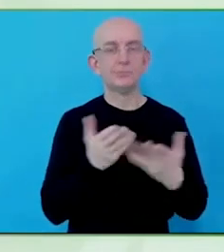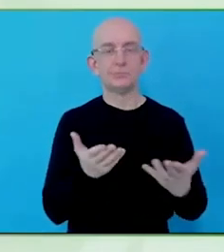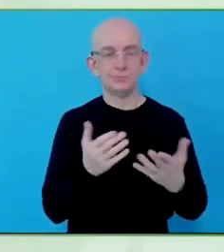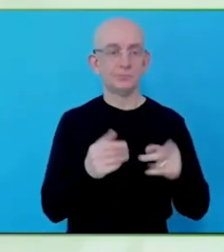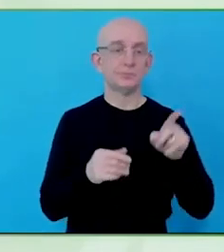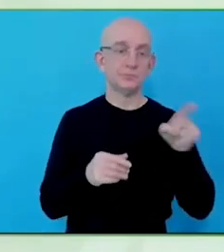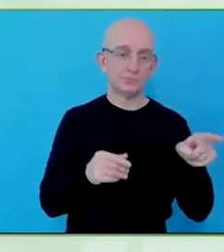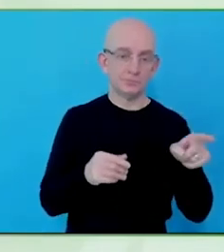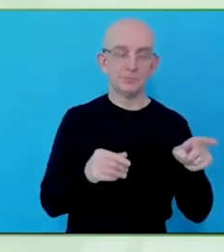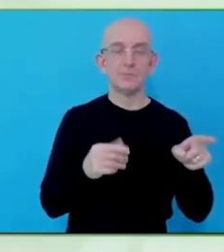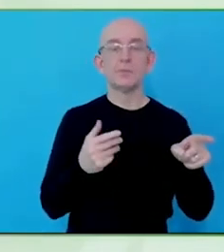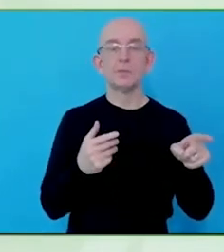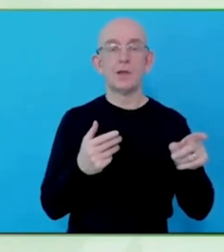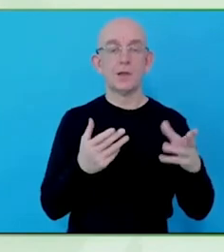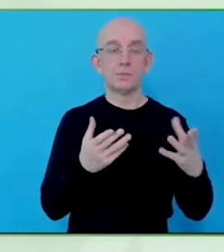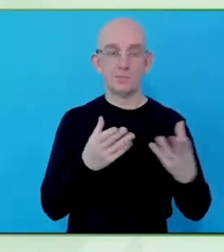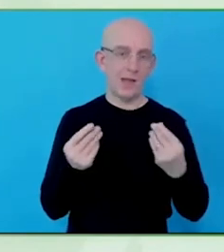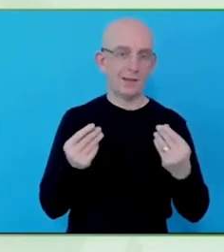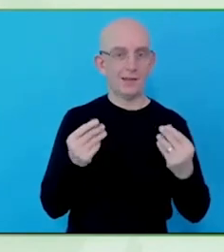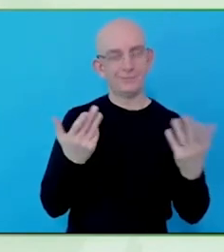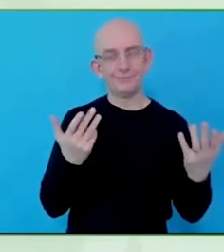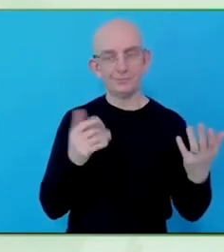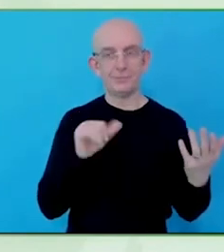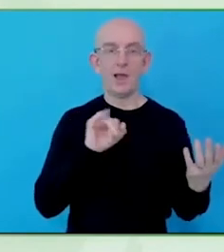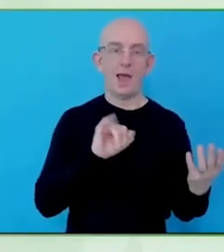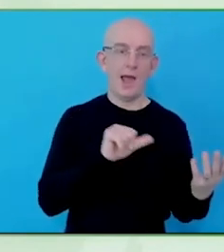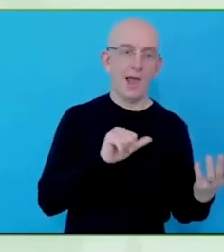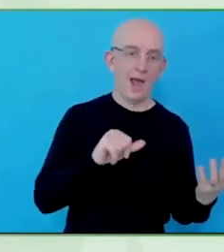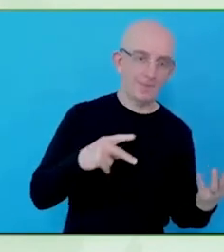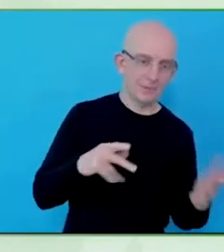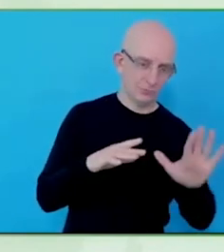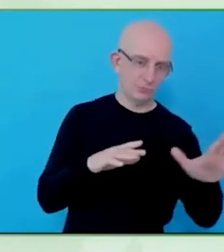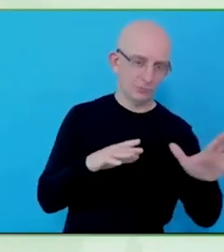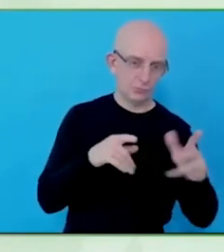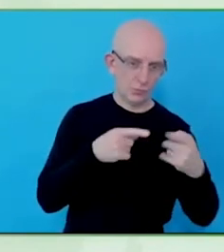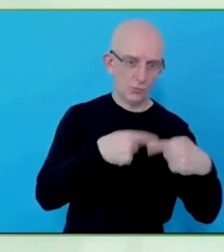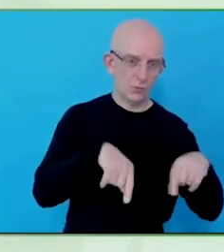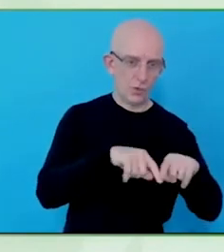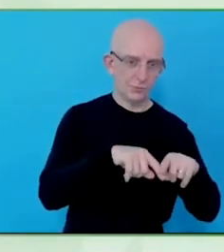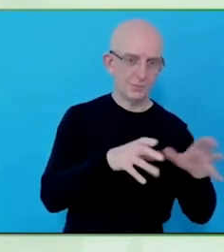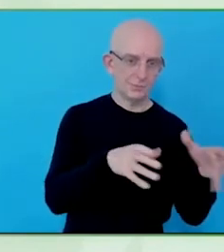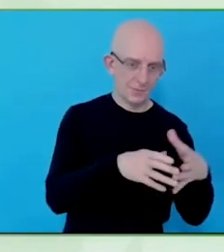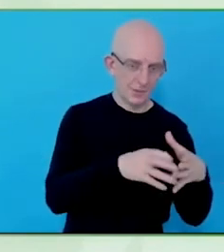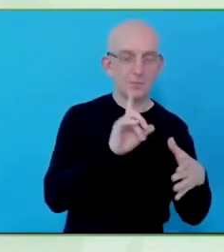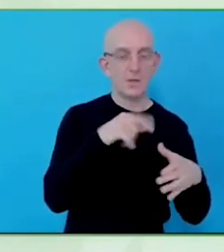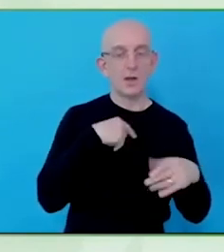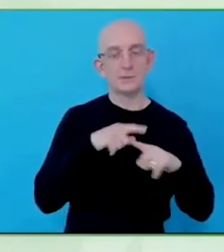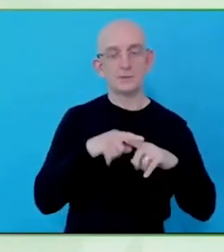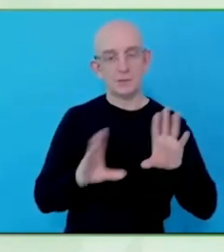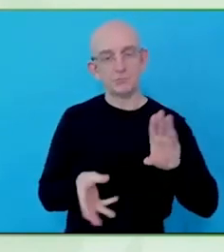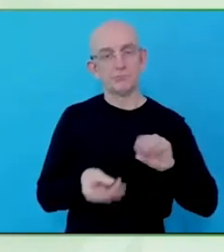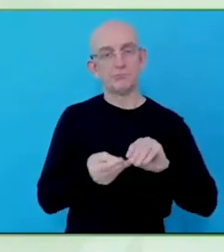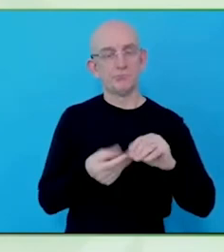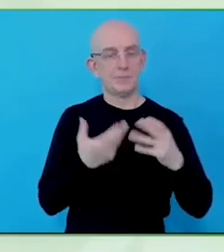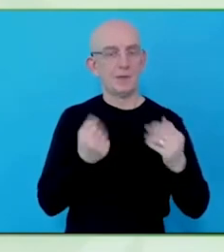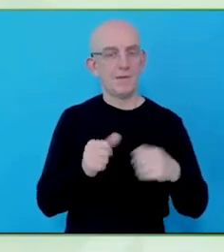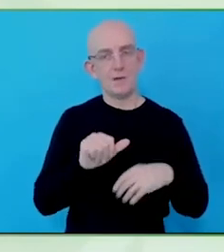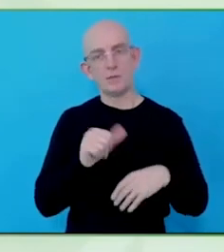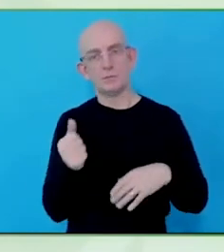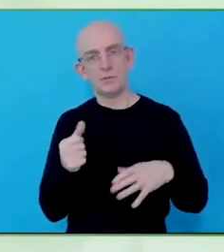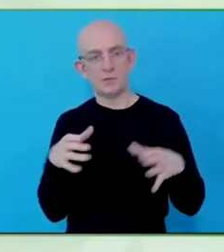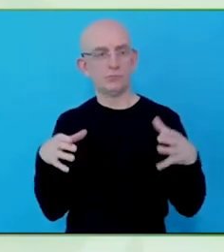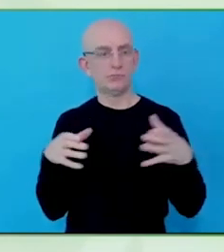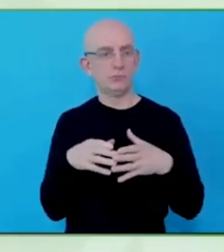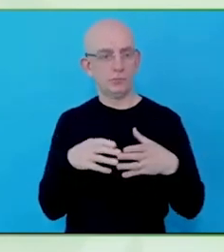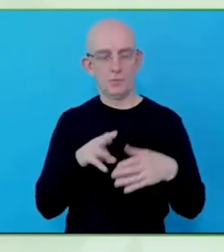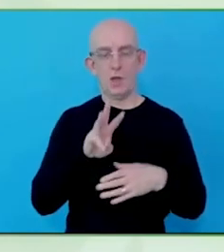very proud of. It started 20 years ago, and its success is mind-blowing. The standard curated by that community, the